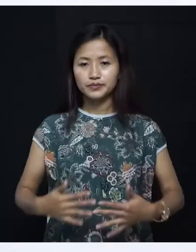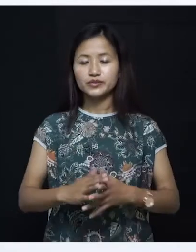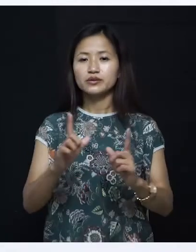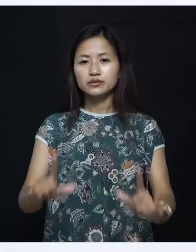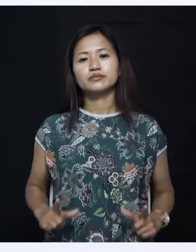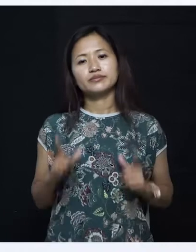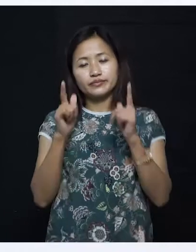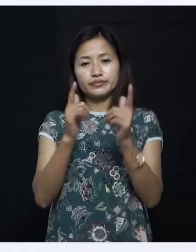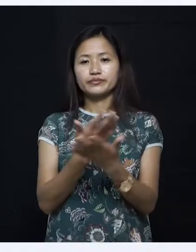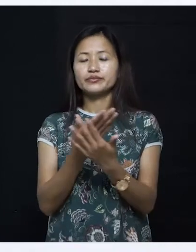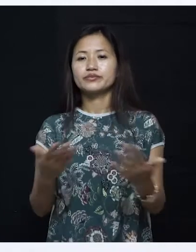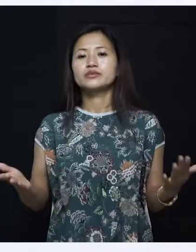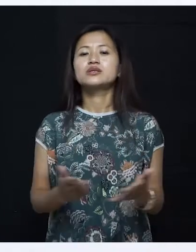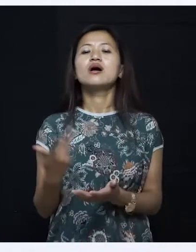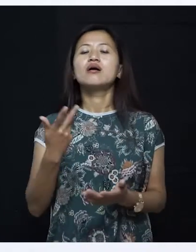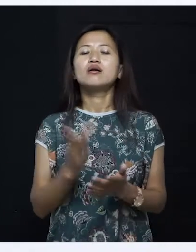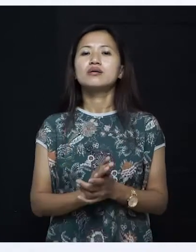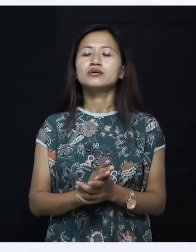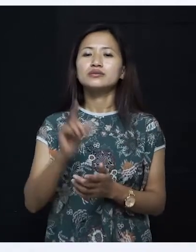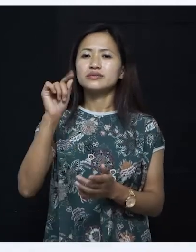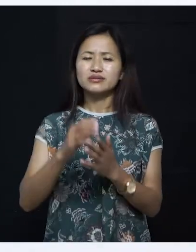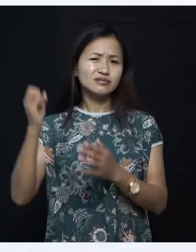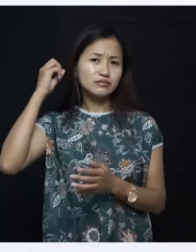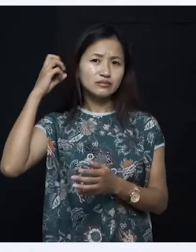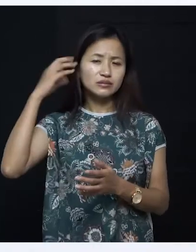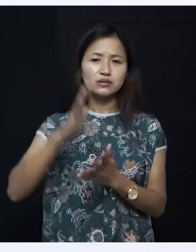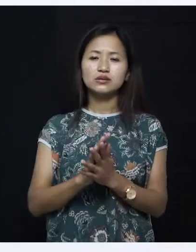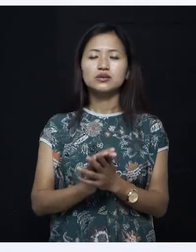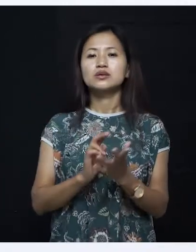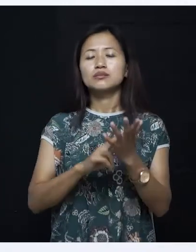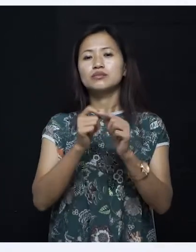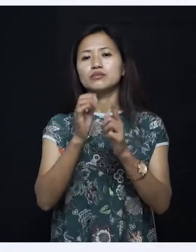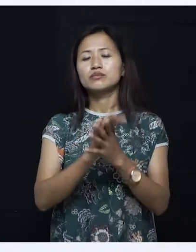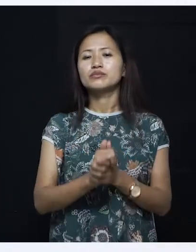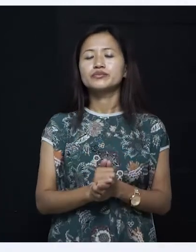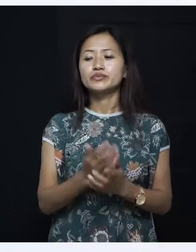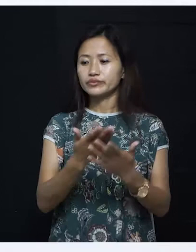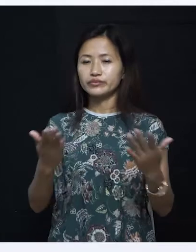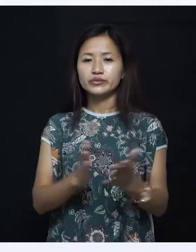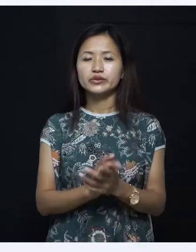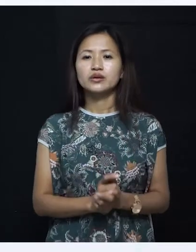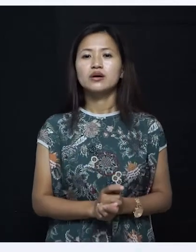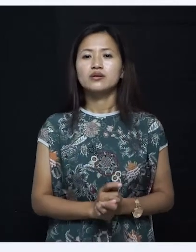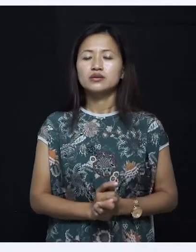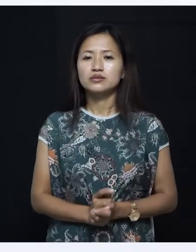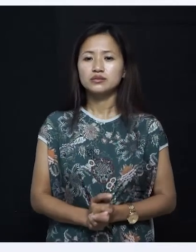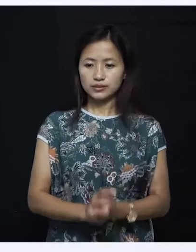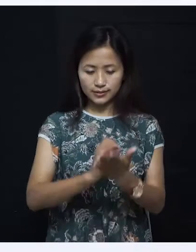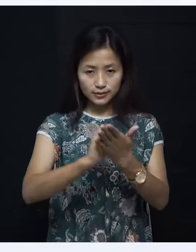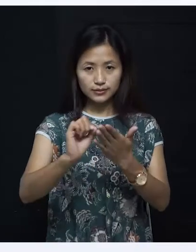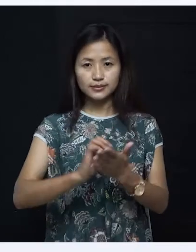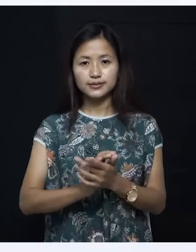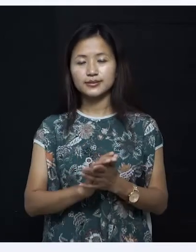living things, so to say. And how this noise pollution, okay, how it harms the people is, here it is written